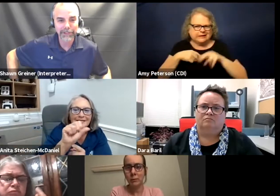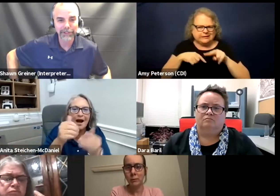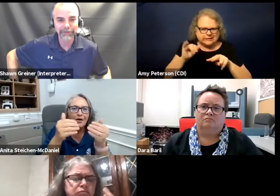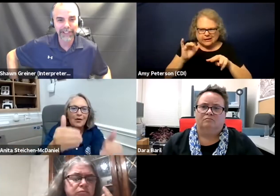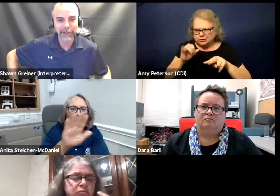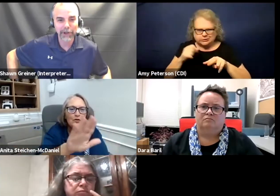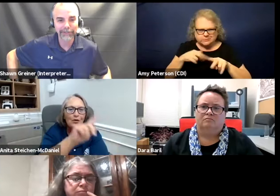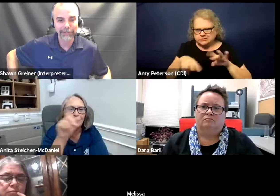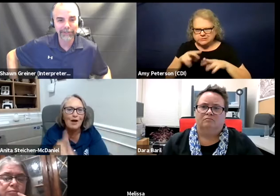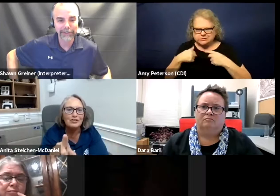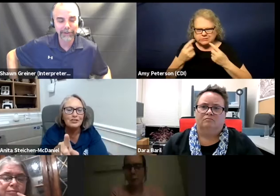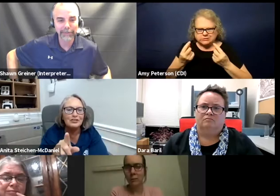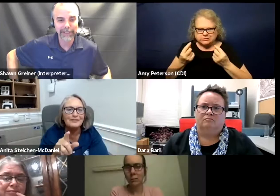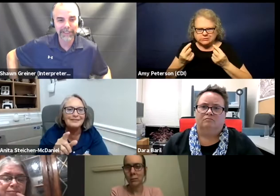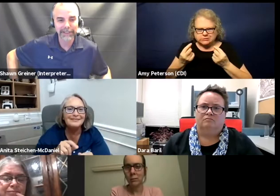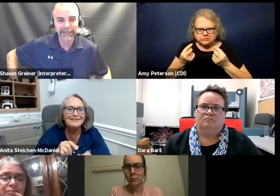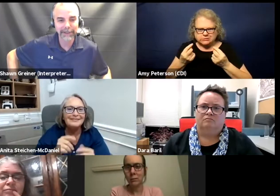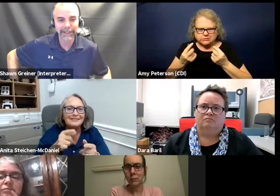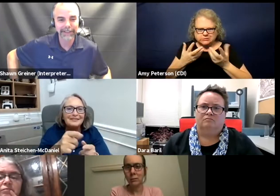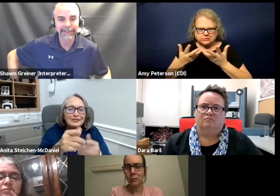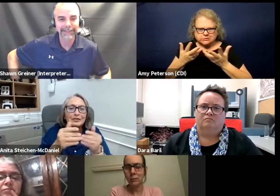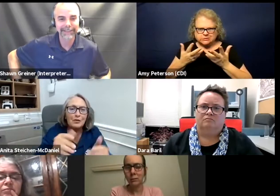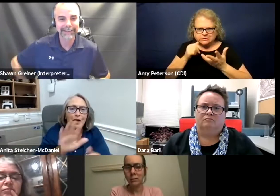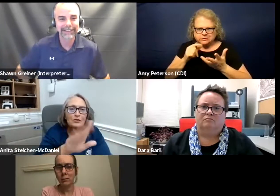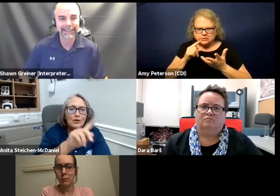Please turn your video off. No, not Melissa. Okay.